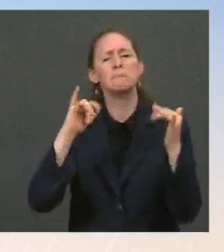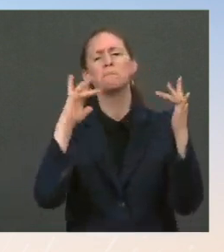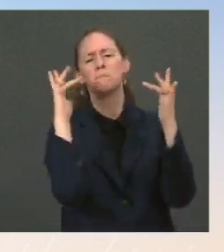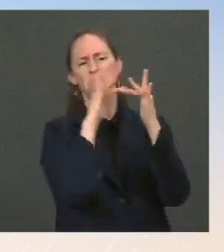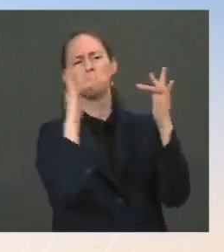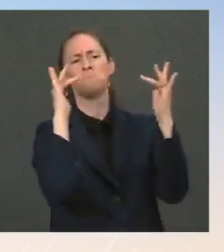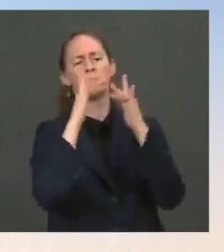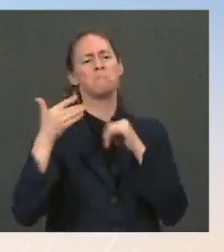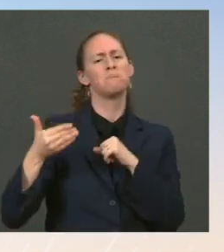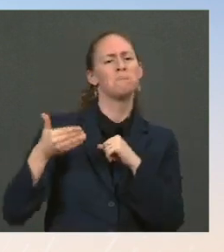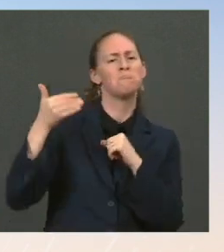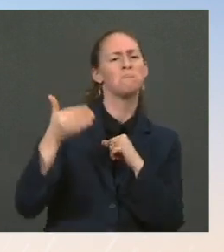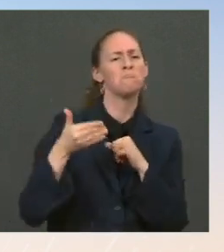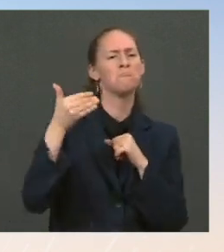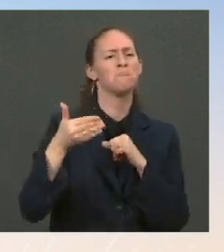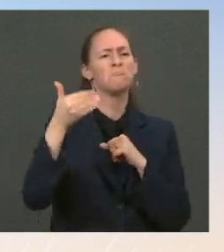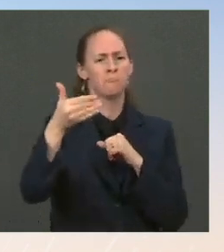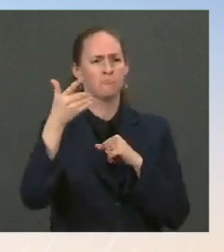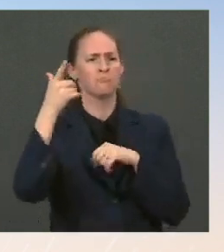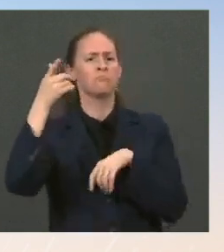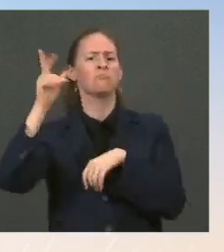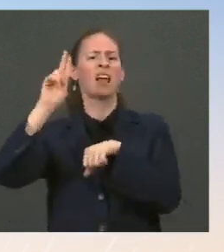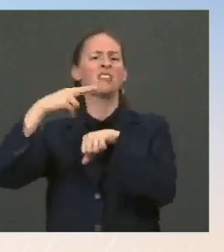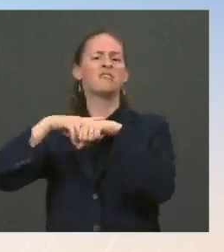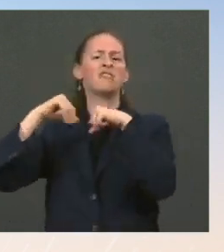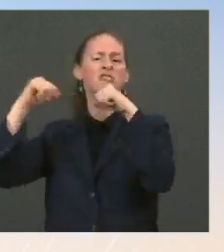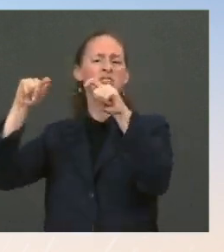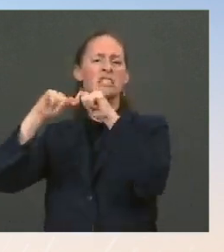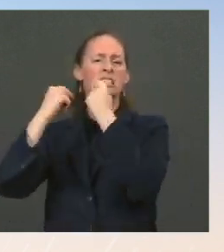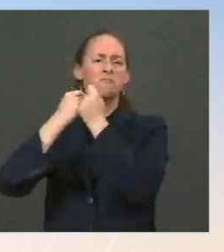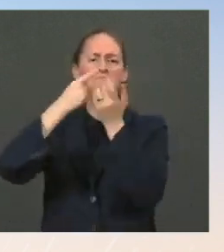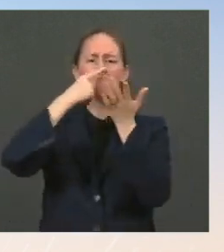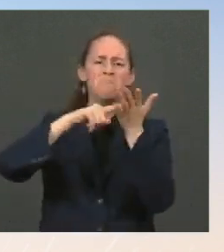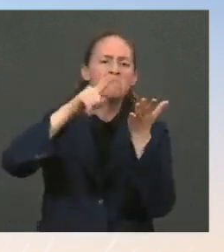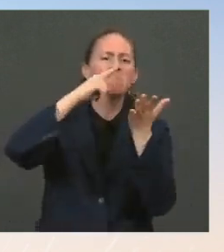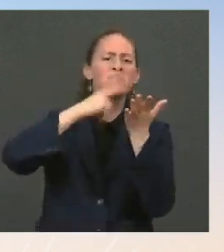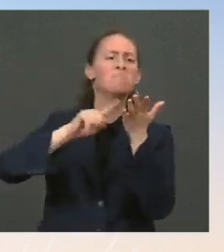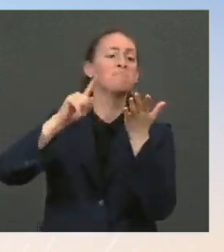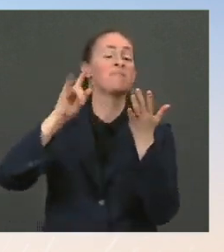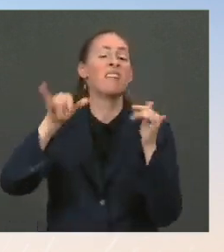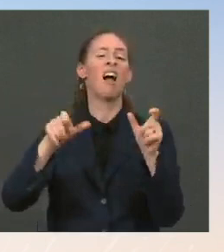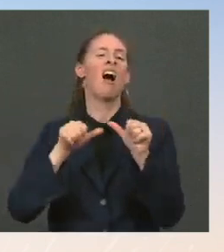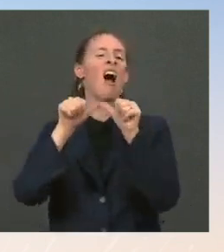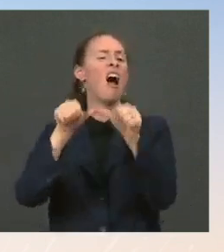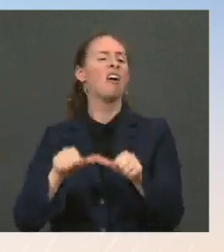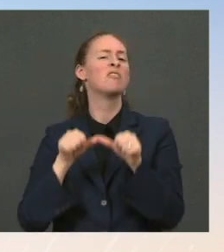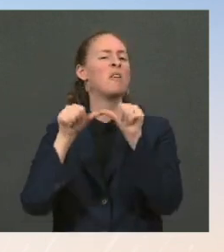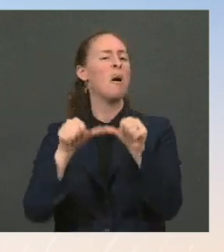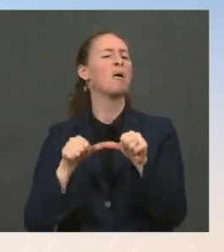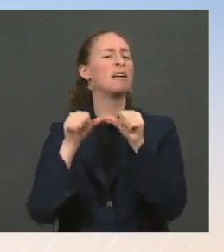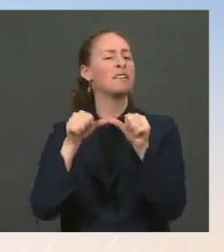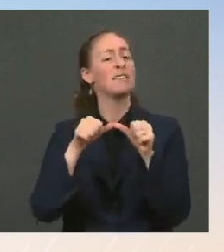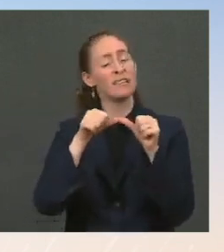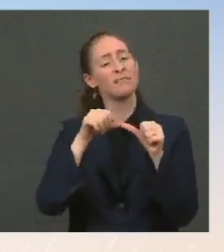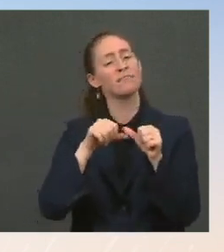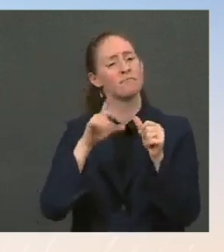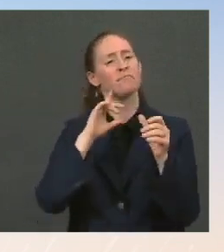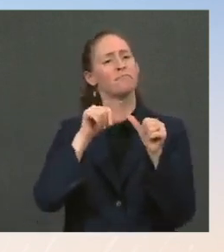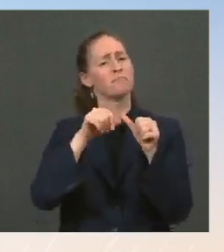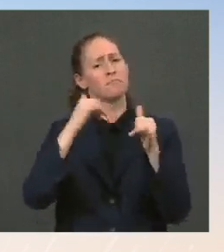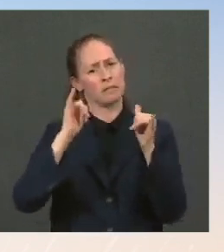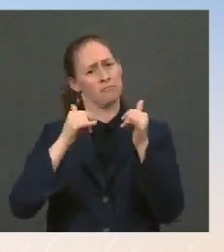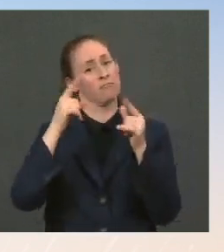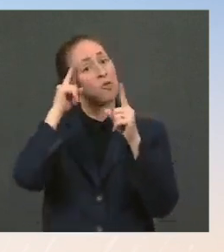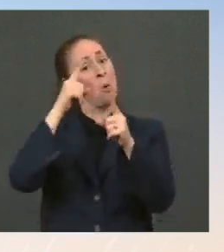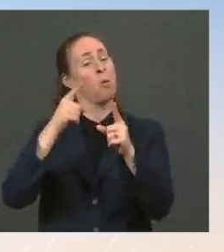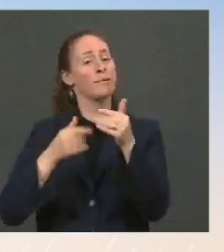with members of the National Security team about many of the issues were raised. Those are ongoing. We're continuing to strive to make progress. Do you have any